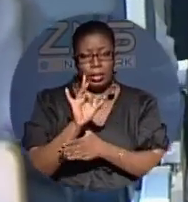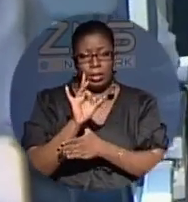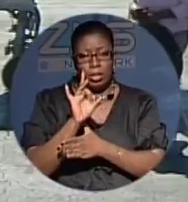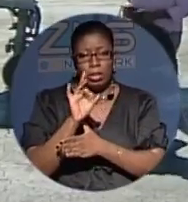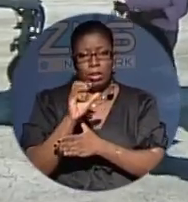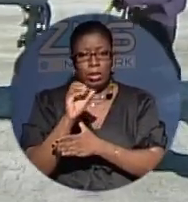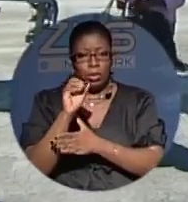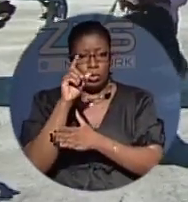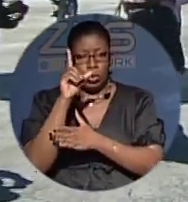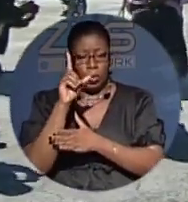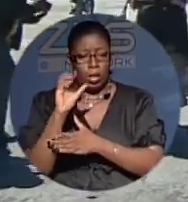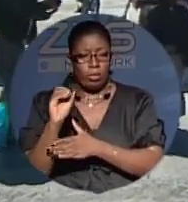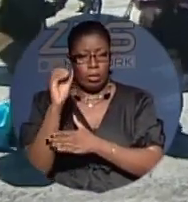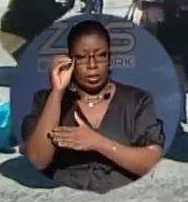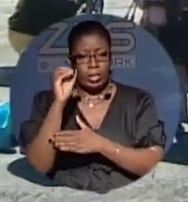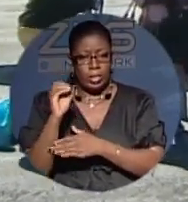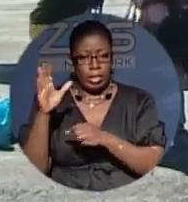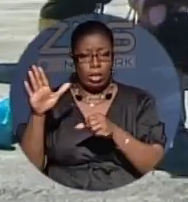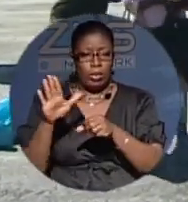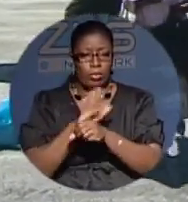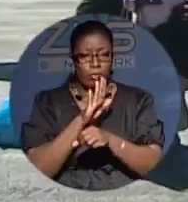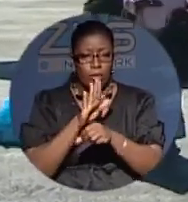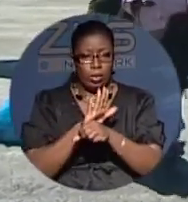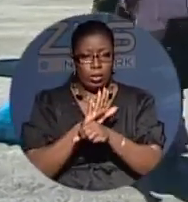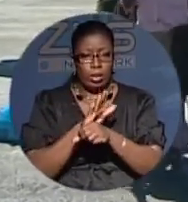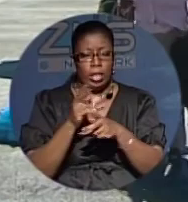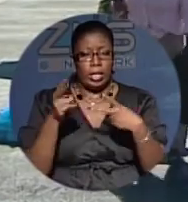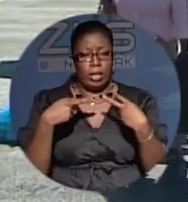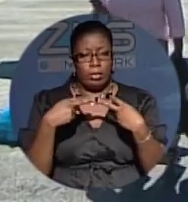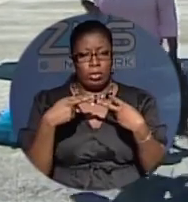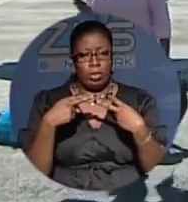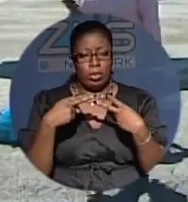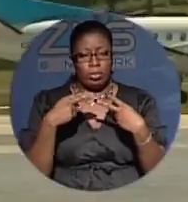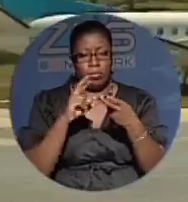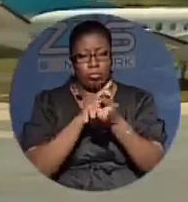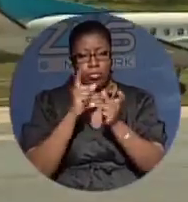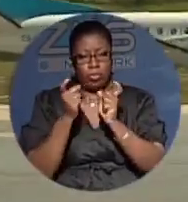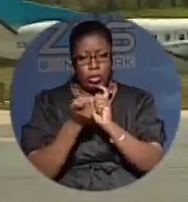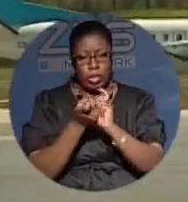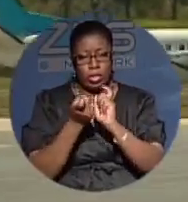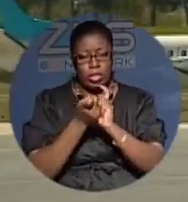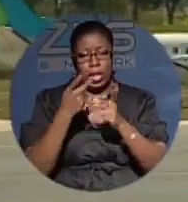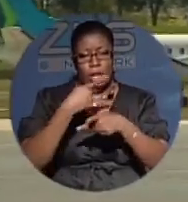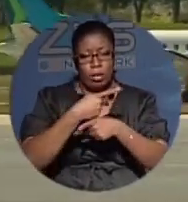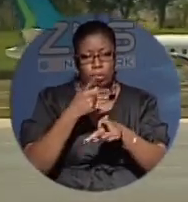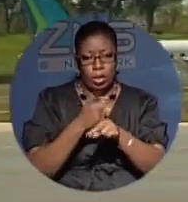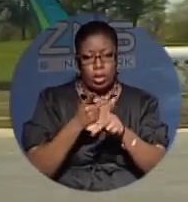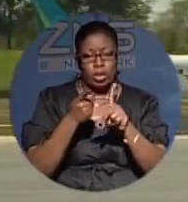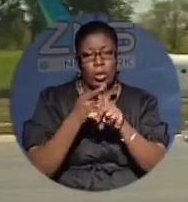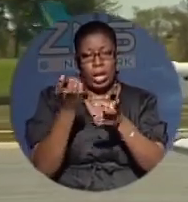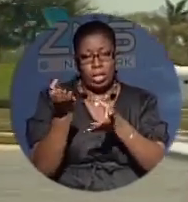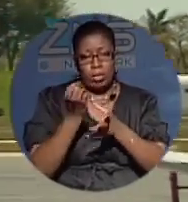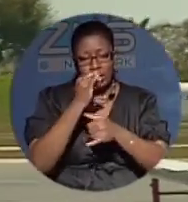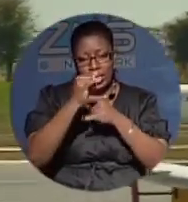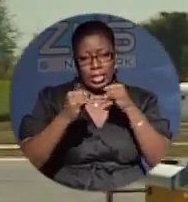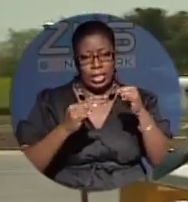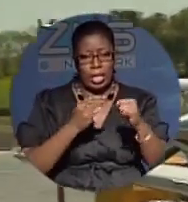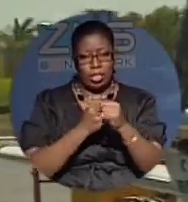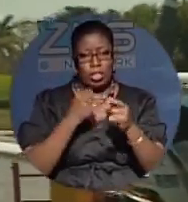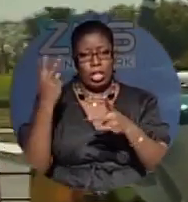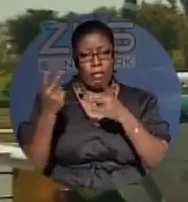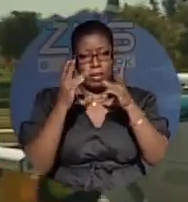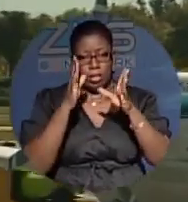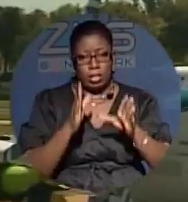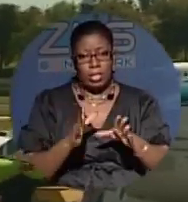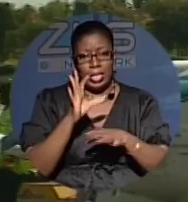100% passenger load. Roma says they have had to rebrand their product to attract international visitors. And with a